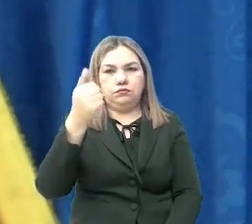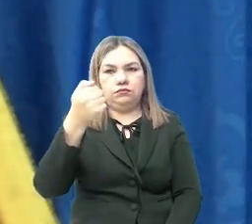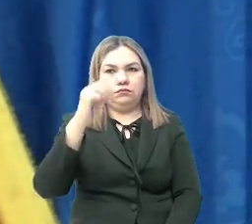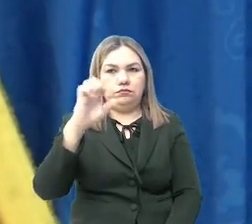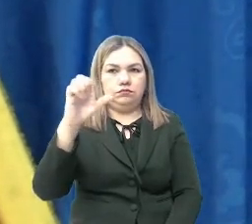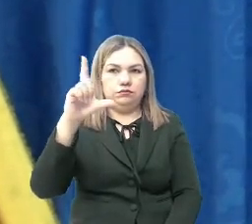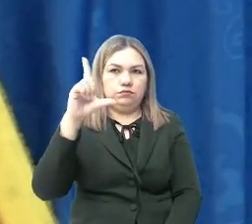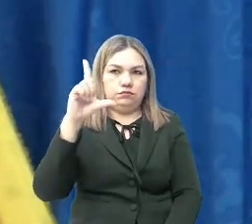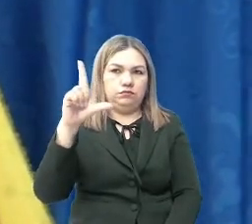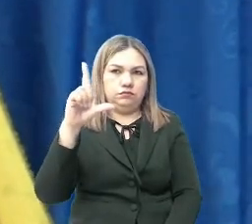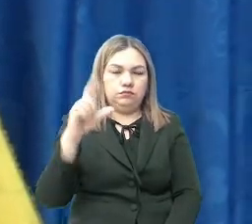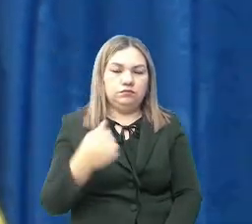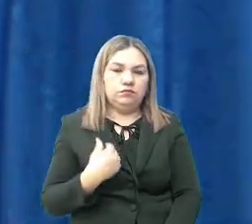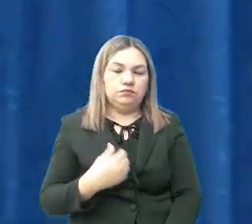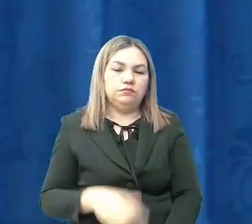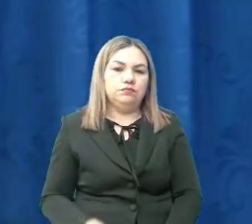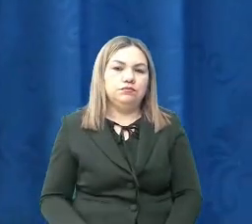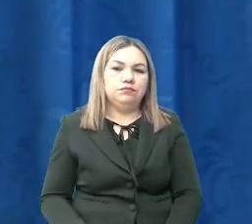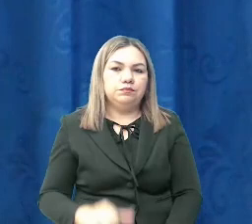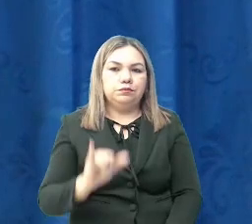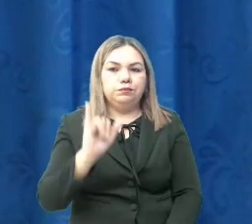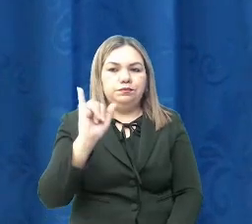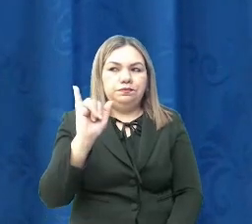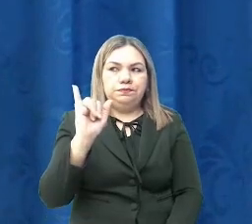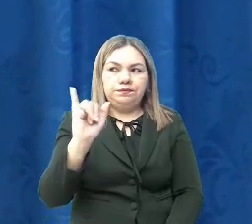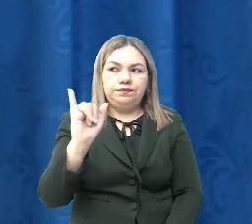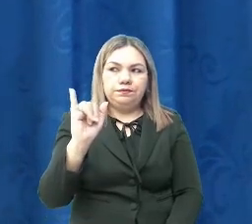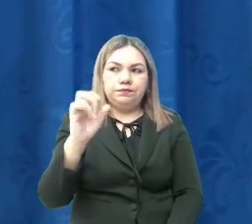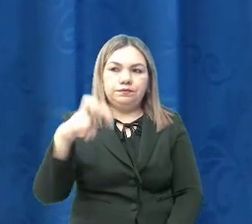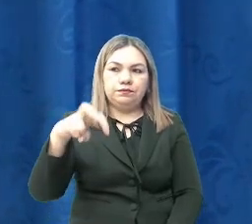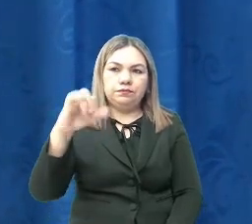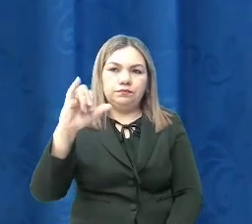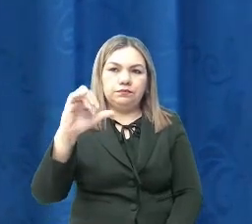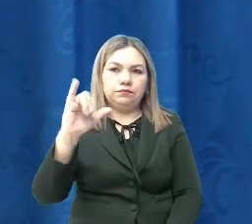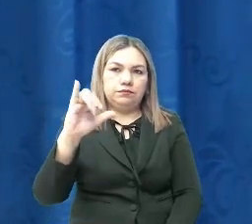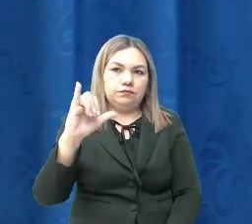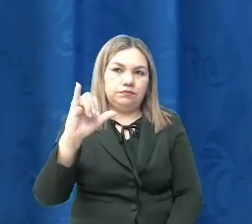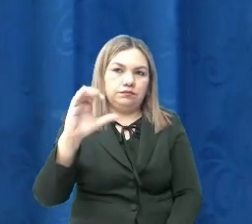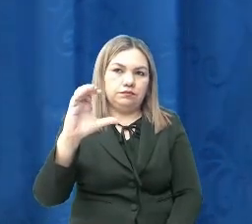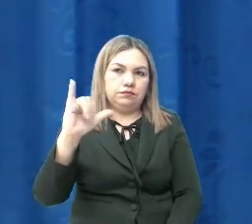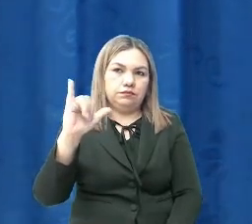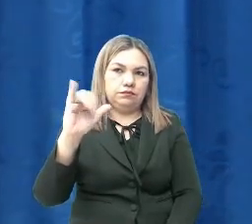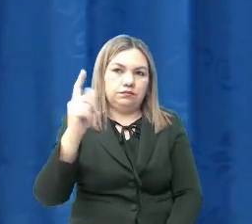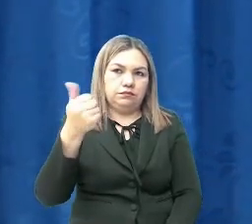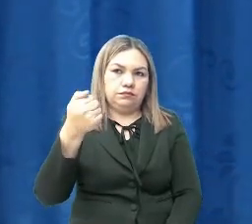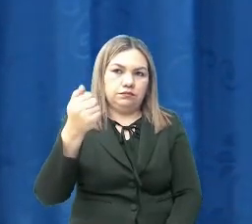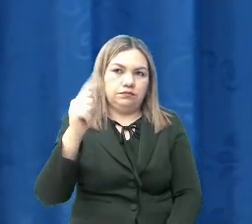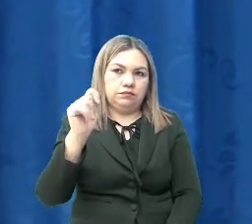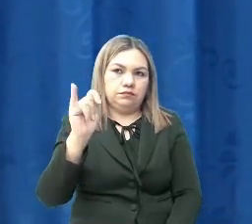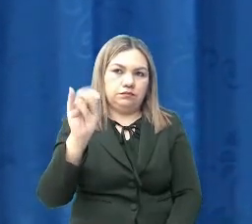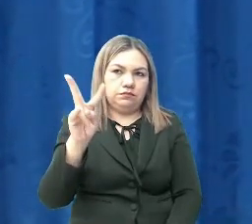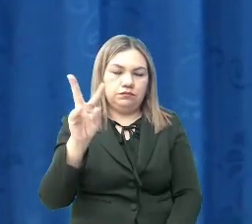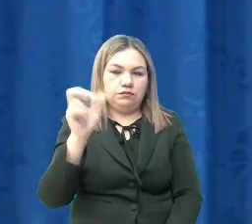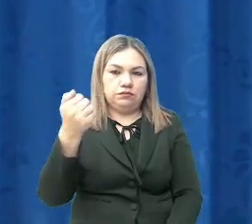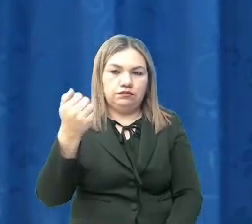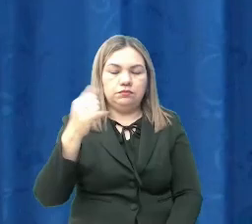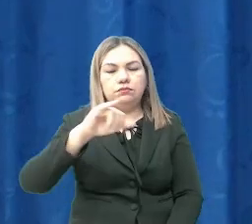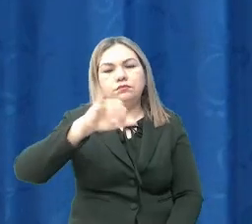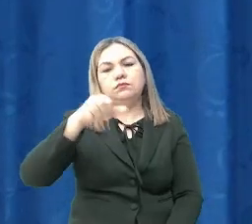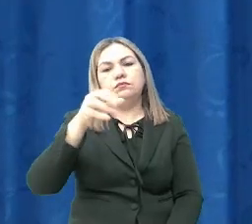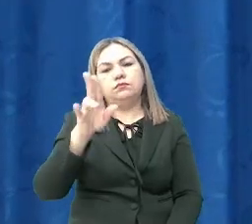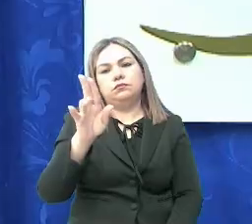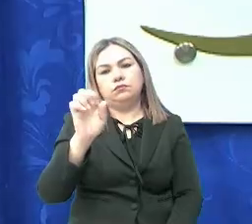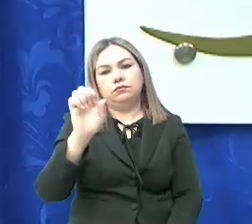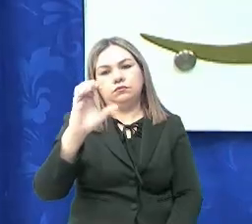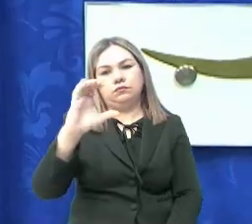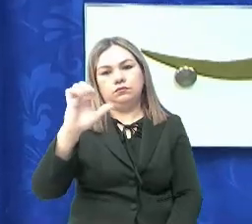Amen. And what was the initiative of all of this? There in Judges 3:1-2, the